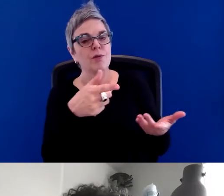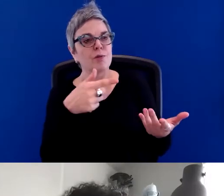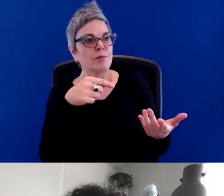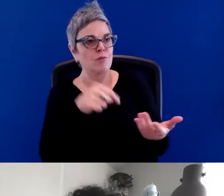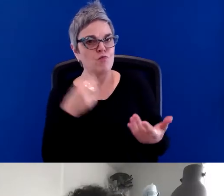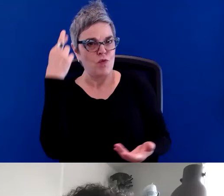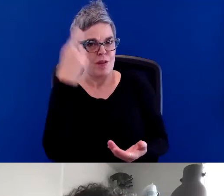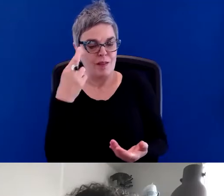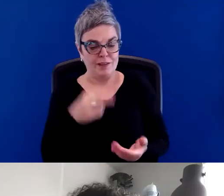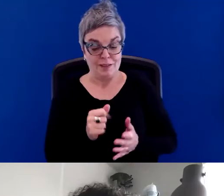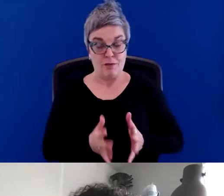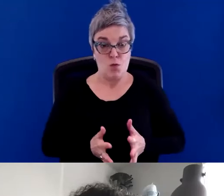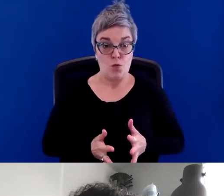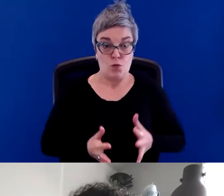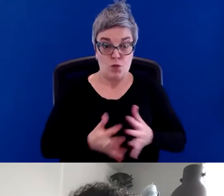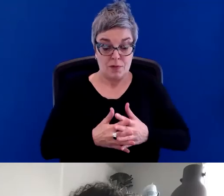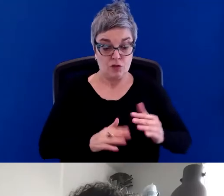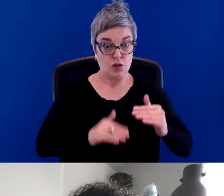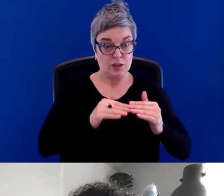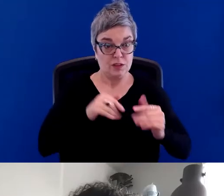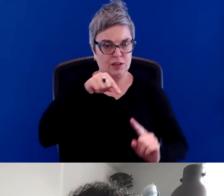has rendered these statistics of